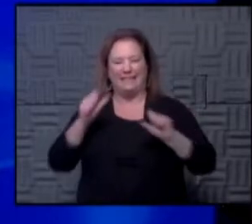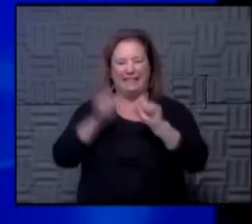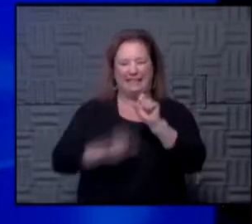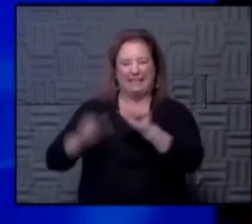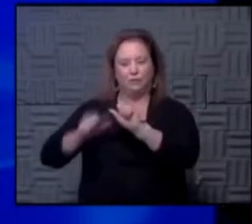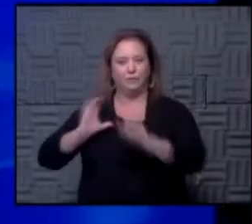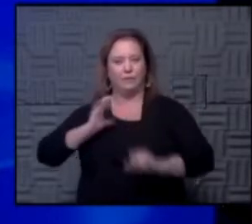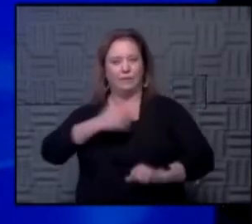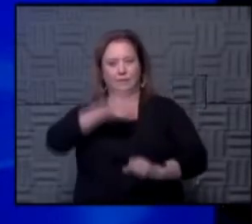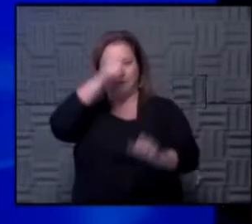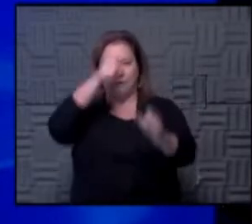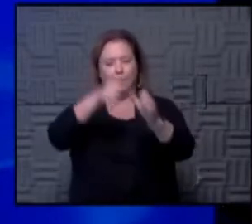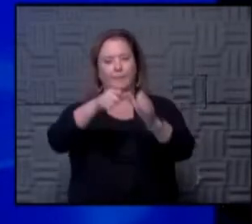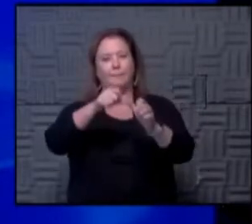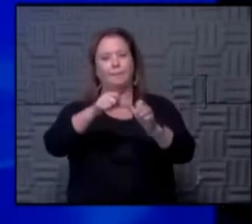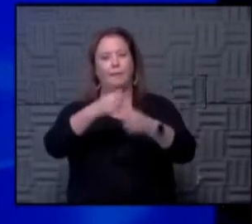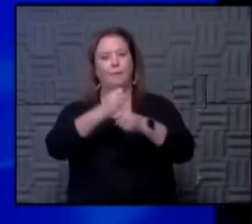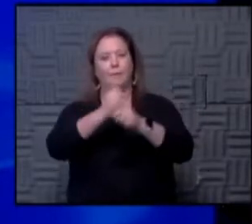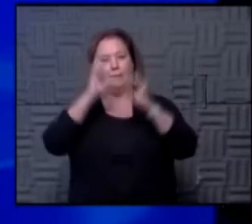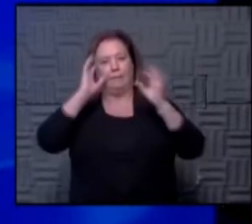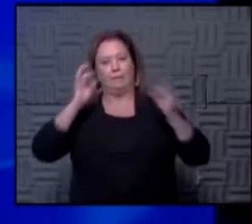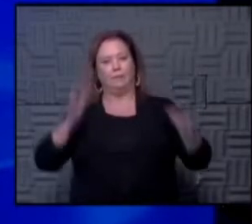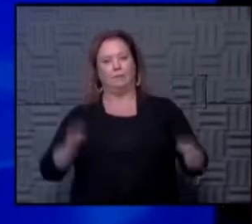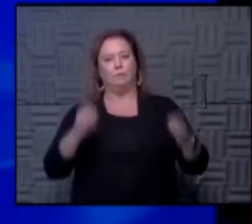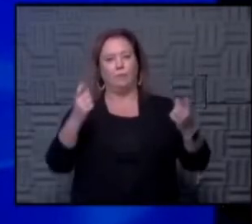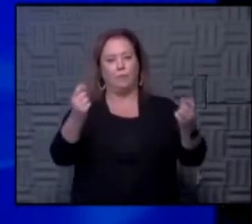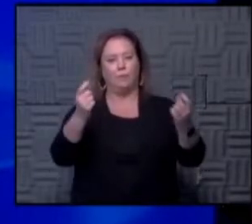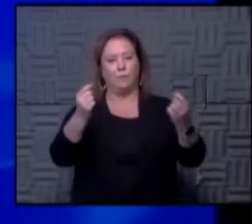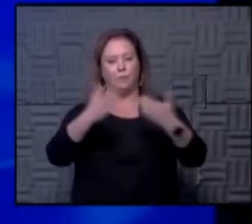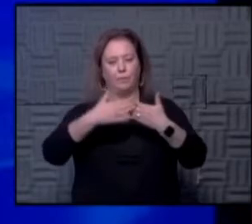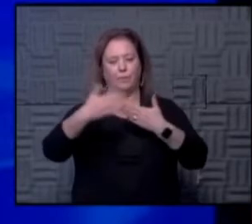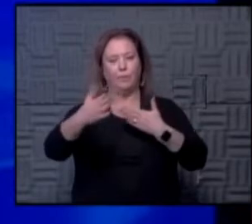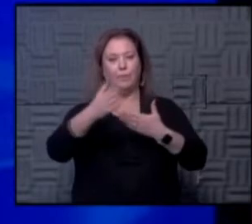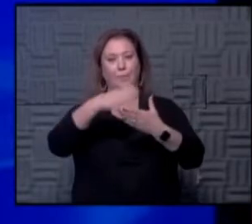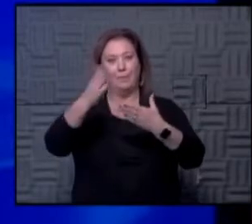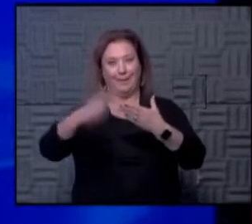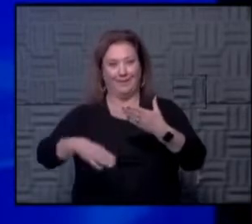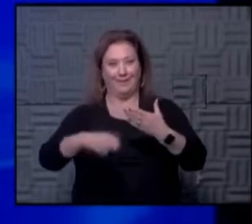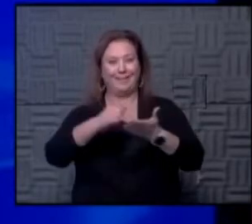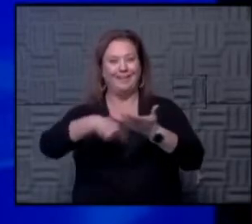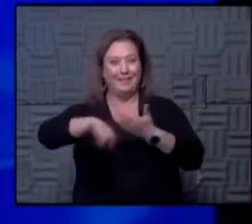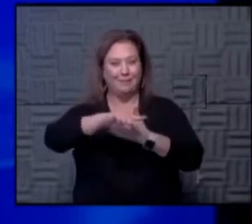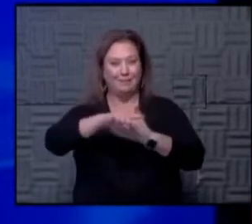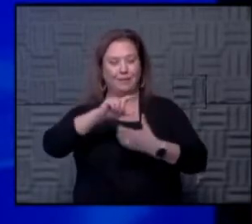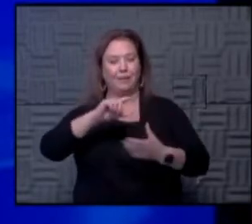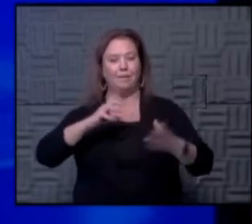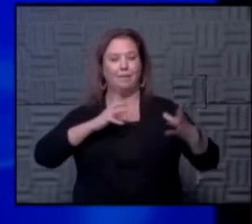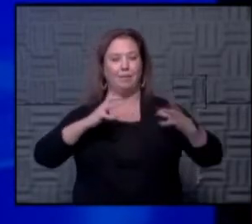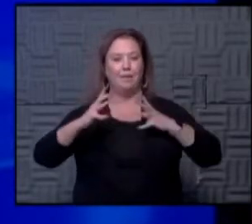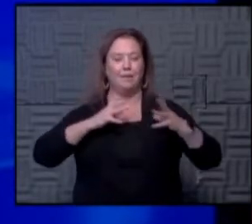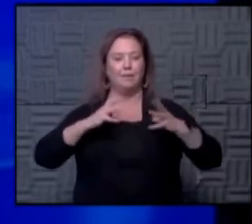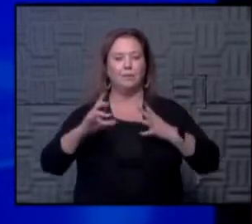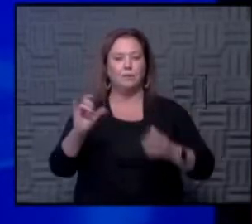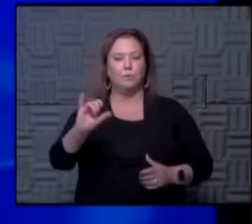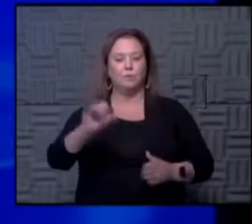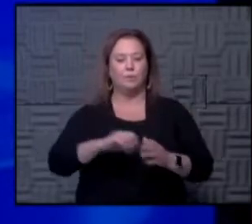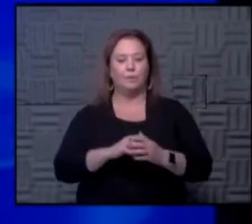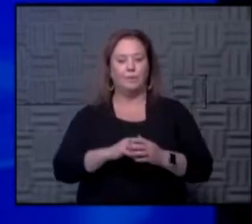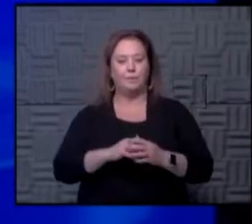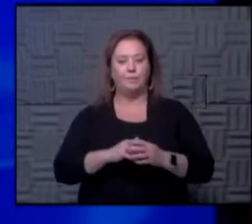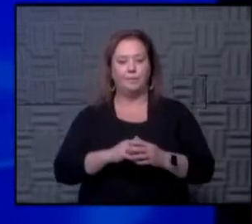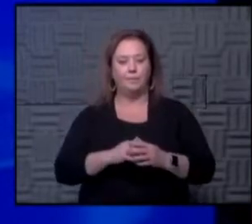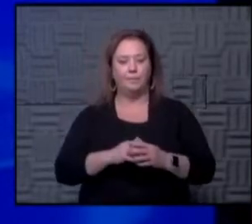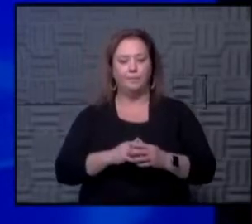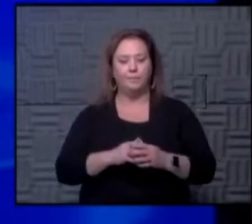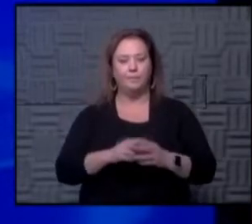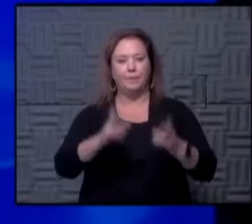of us to remember, I think, as we make decisions about what we do going into the weekend, into next week, into the holidays. And